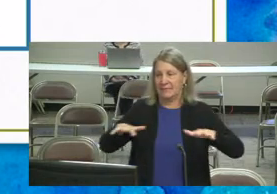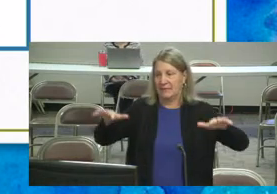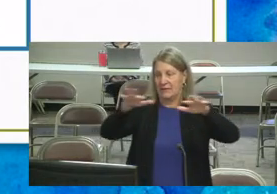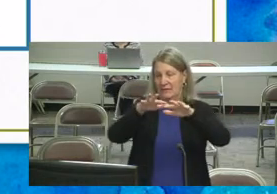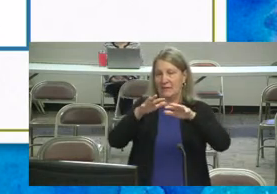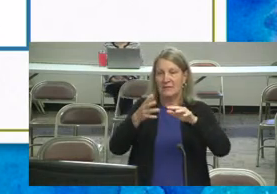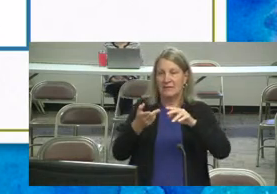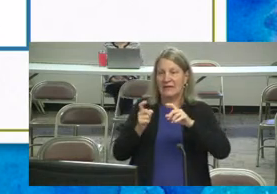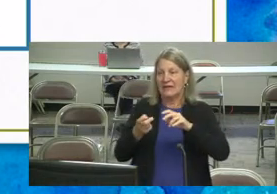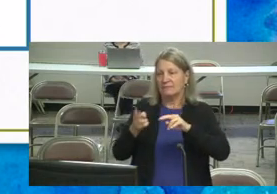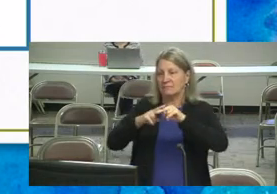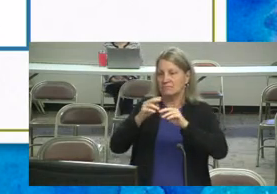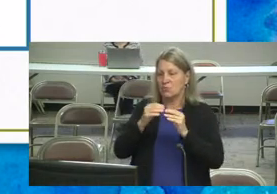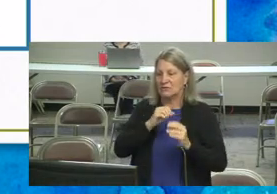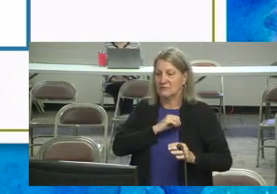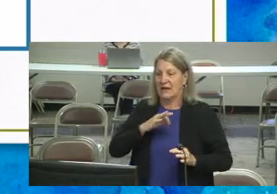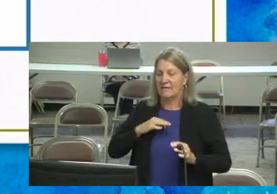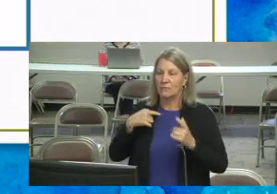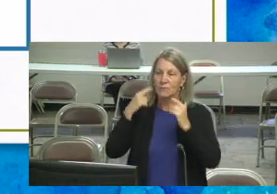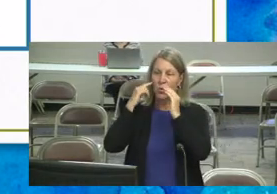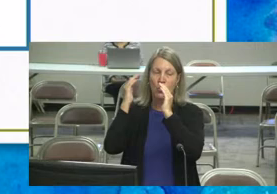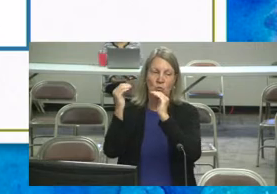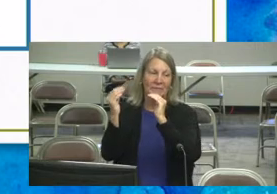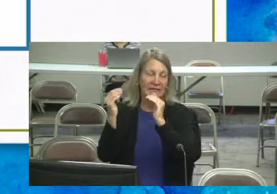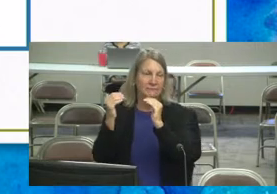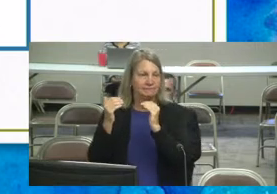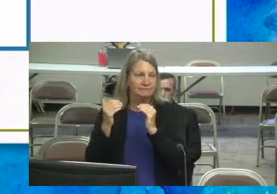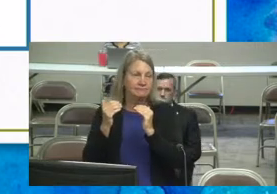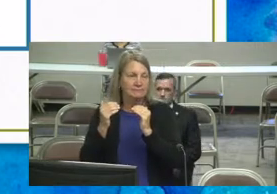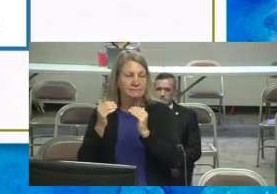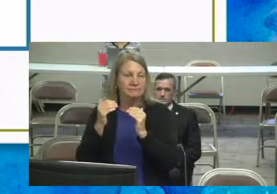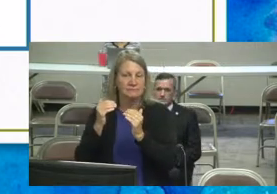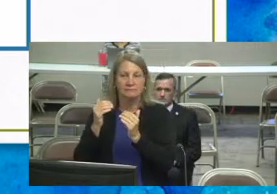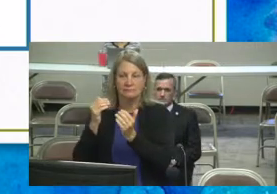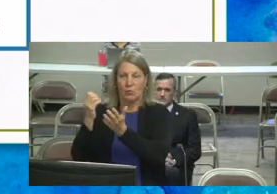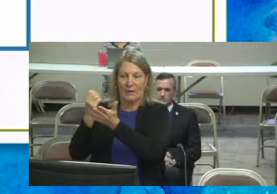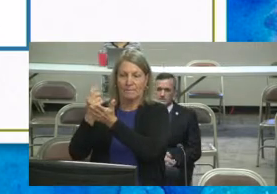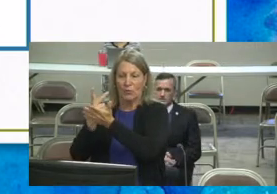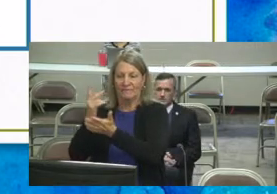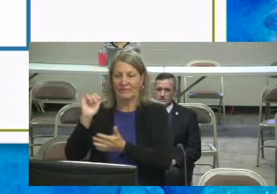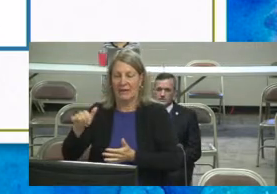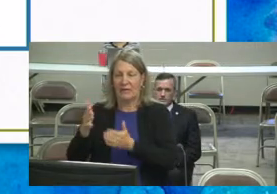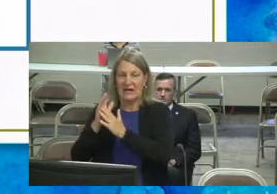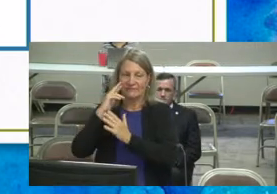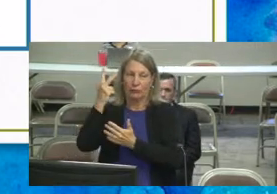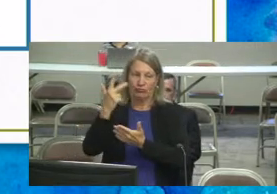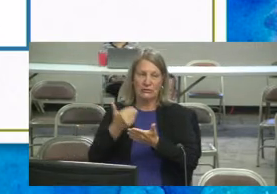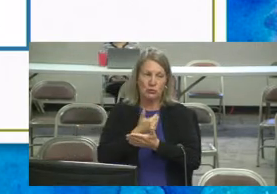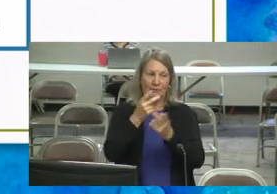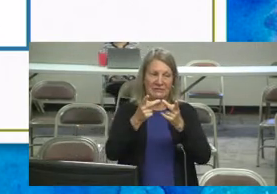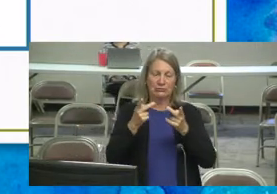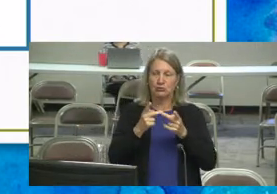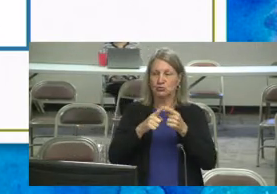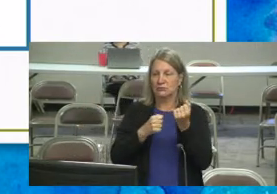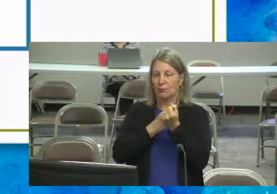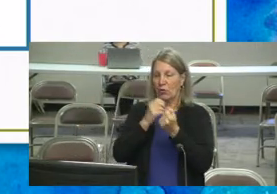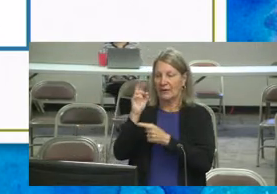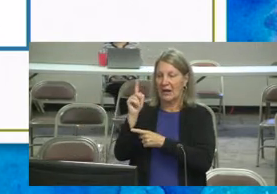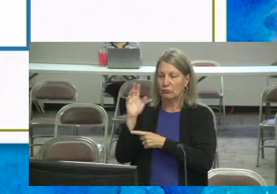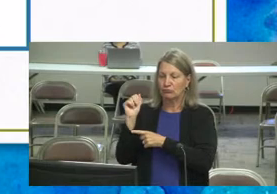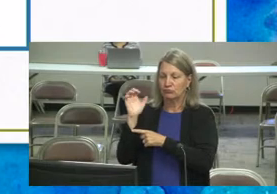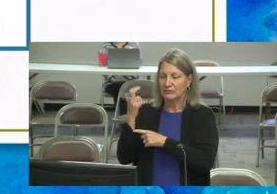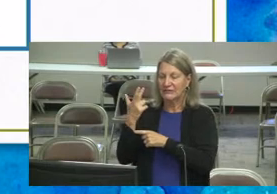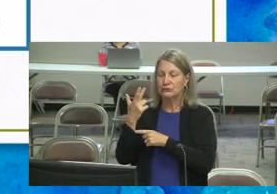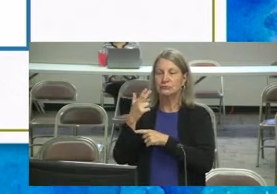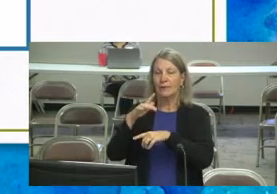increased support to All Families throughout the state so I'm hoping that that gets approved in this year I'm asking